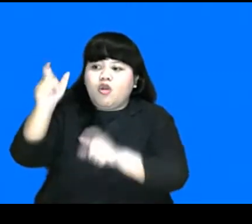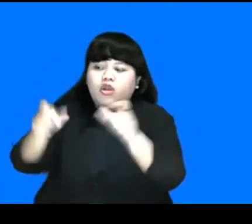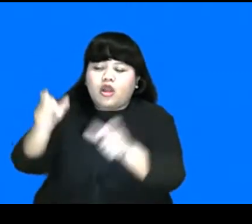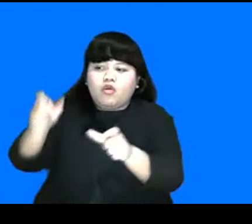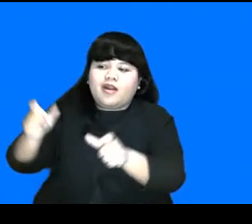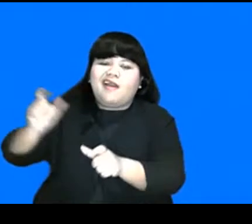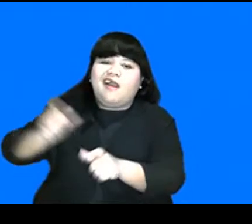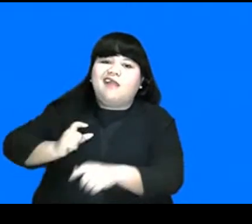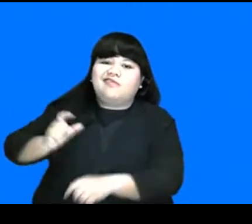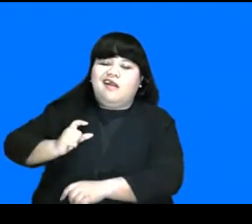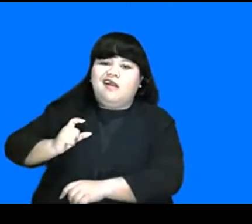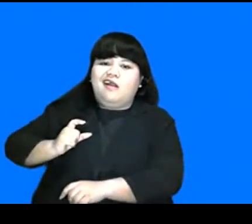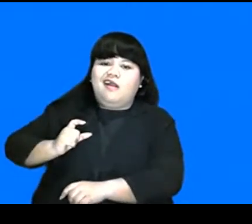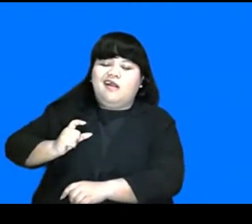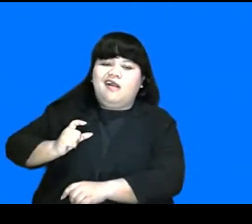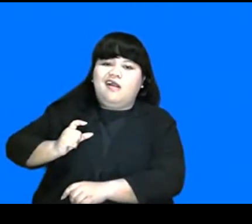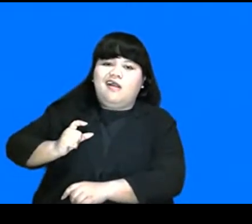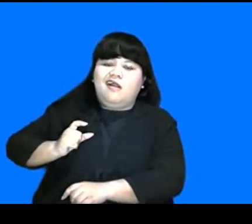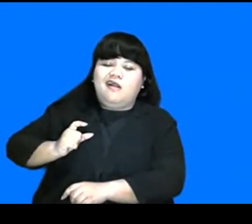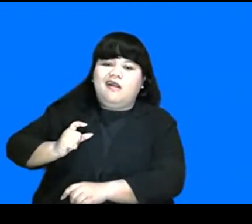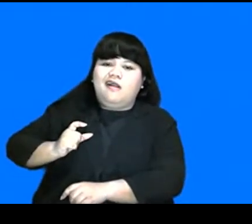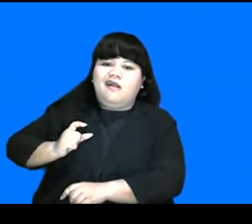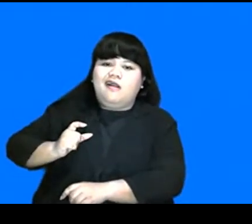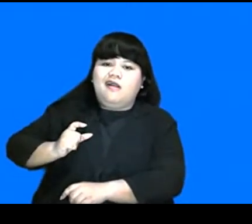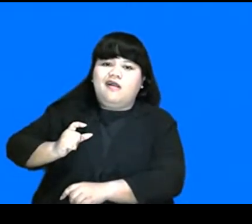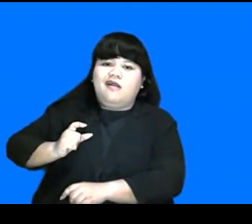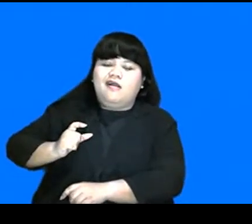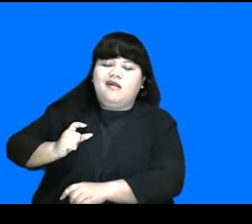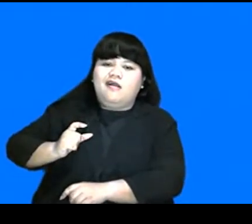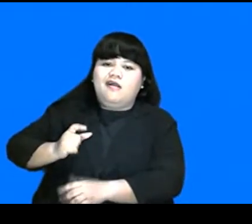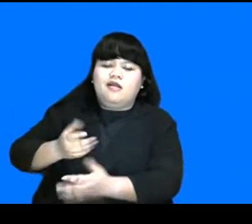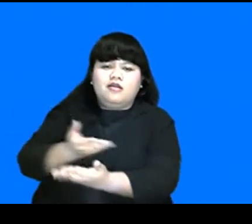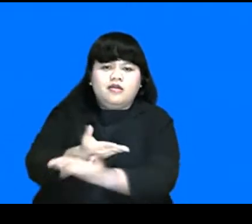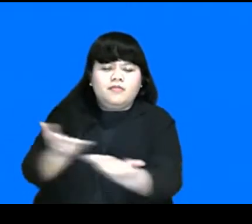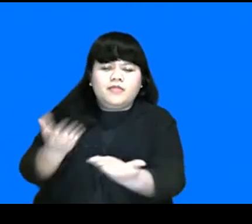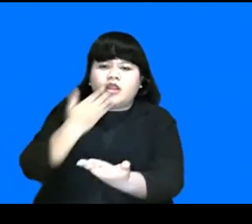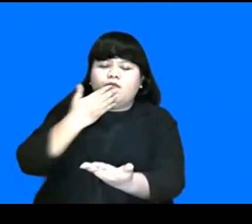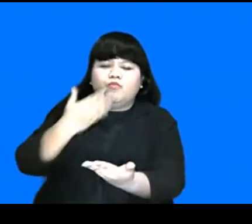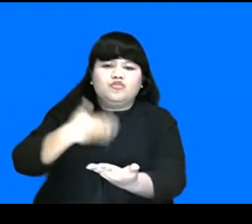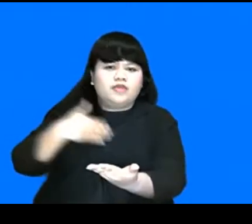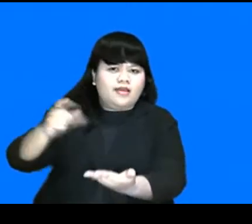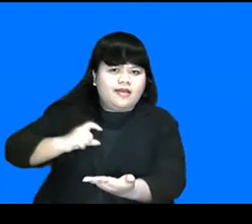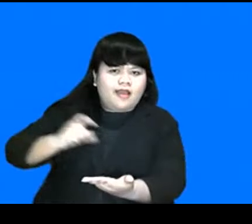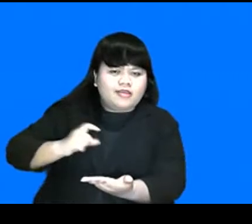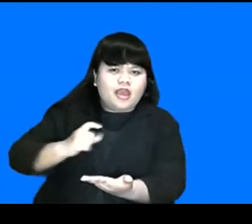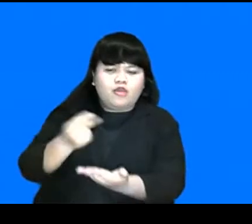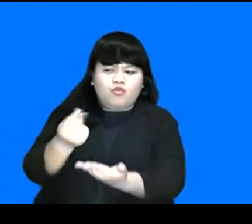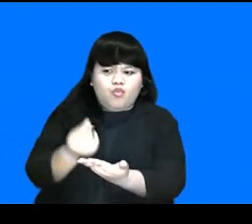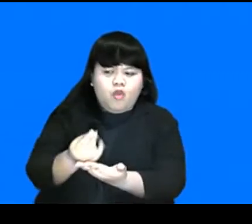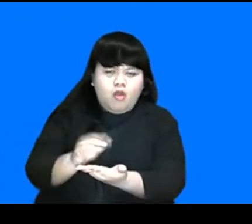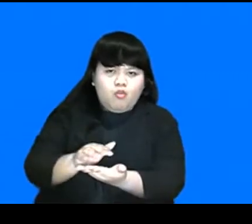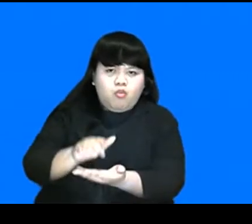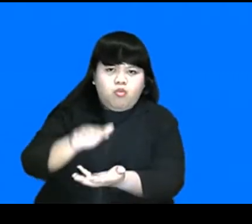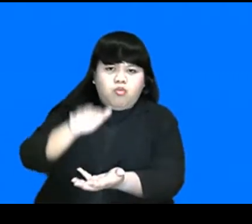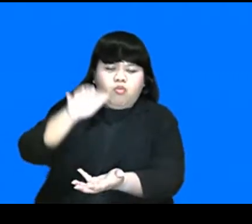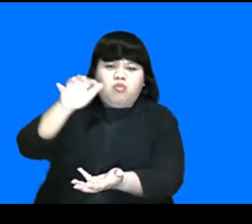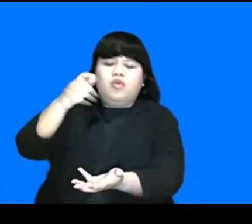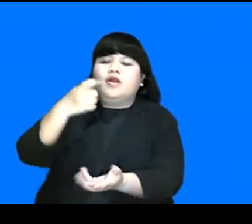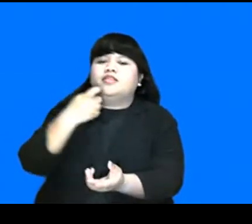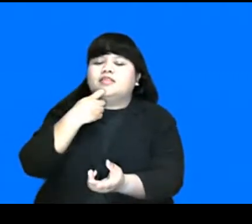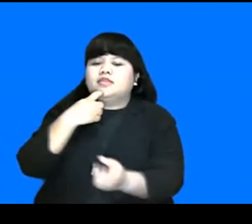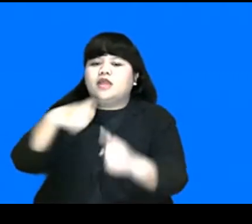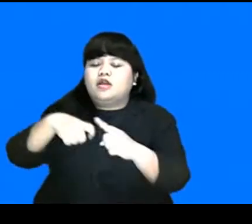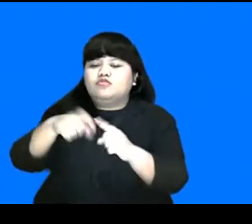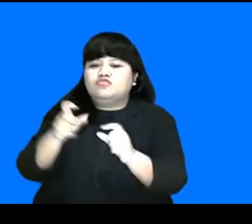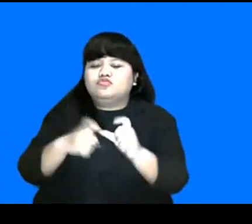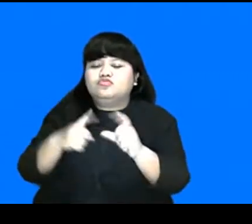wealth as custodians for the rest of society. So this is, I think Mahatma Gandhi was a great